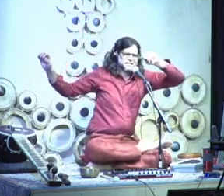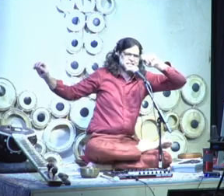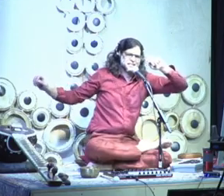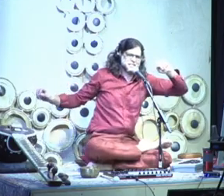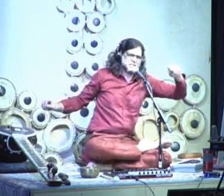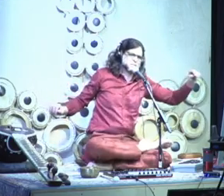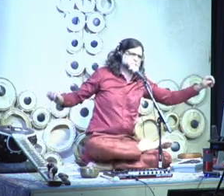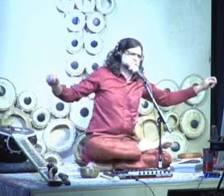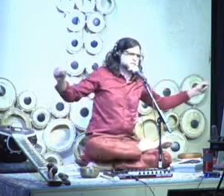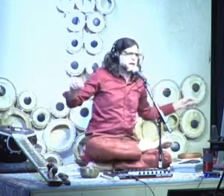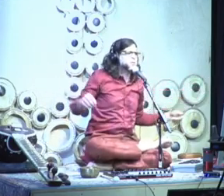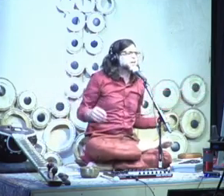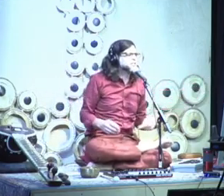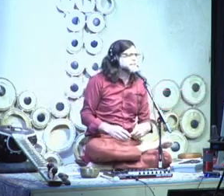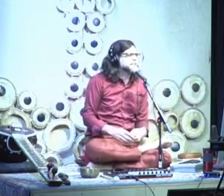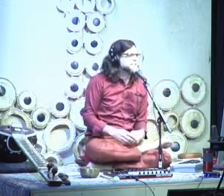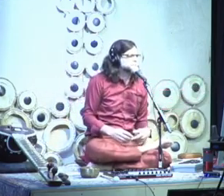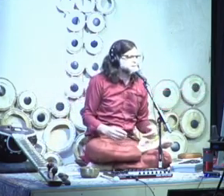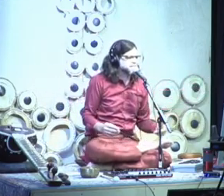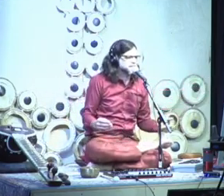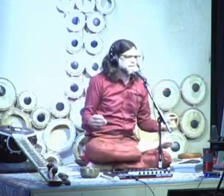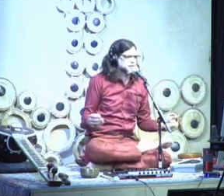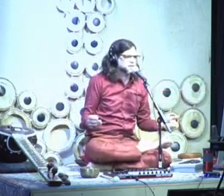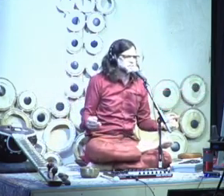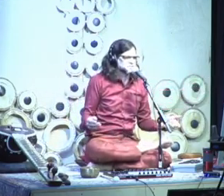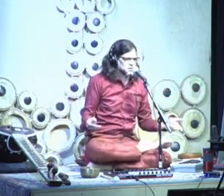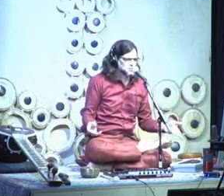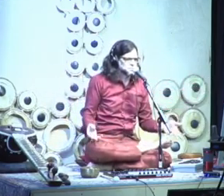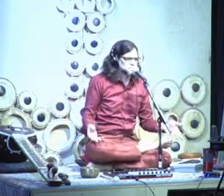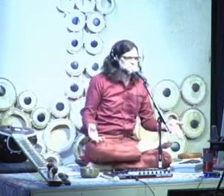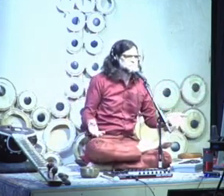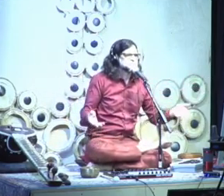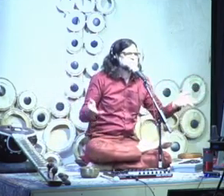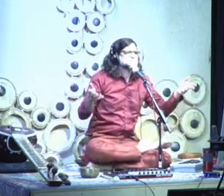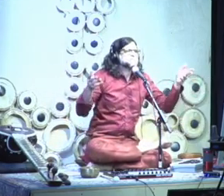bit. Maybe we could all take a deep breath together. A